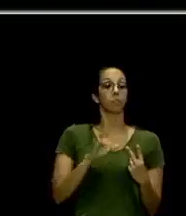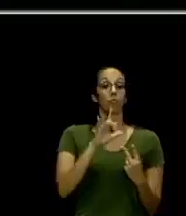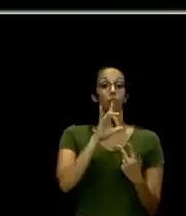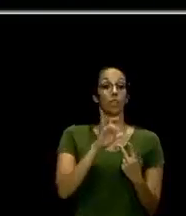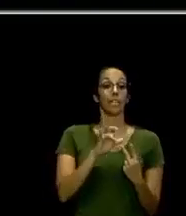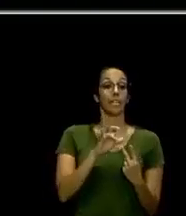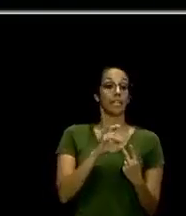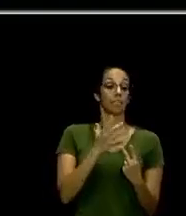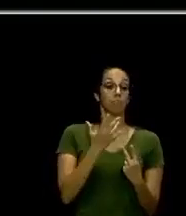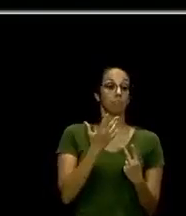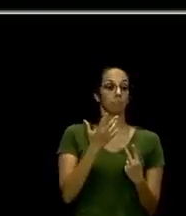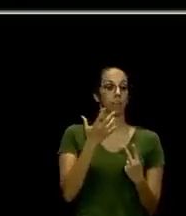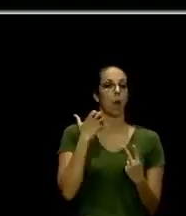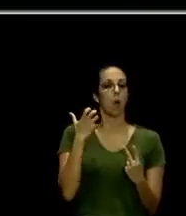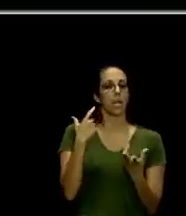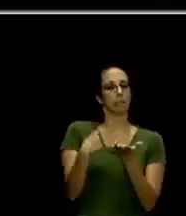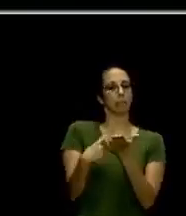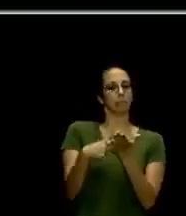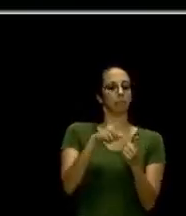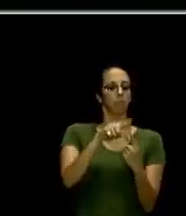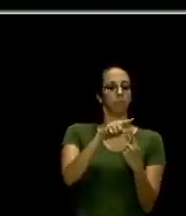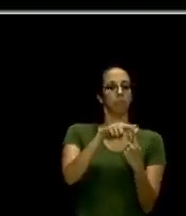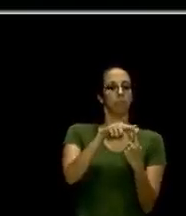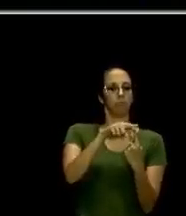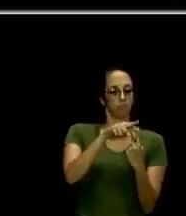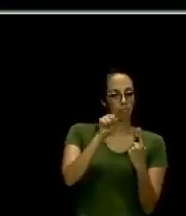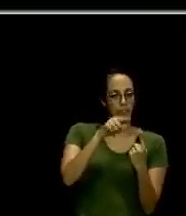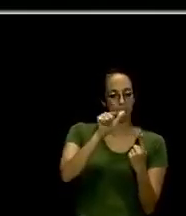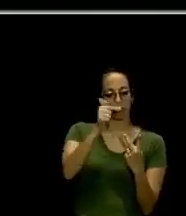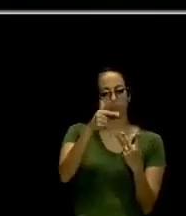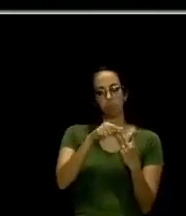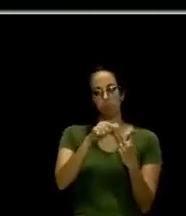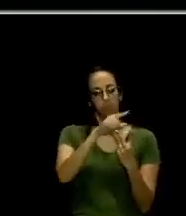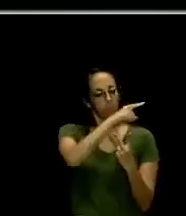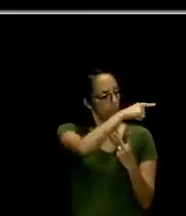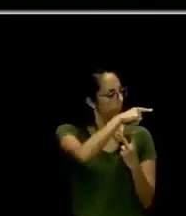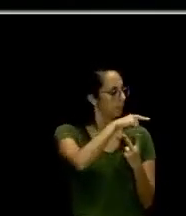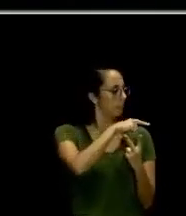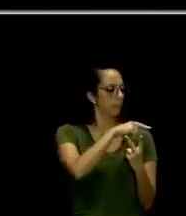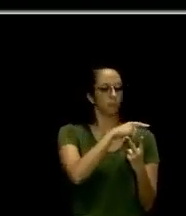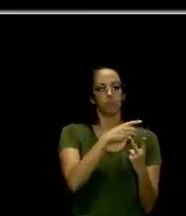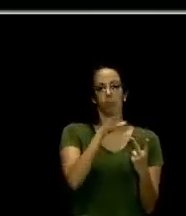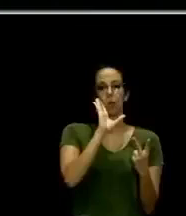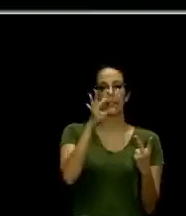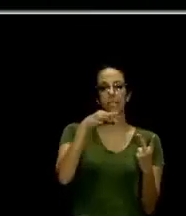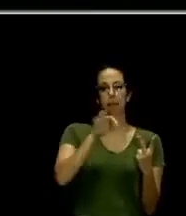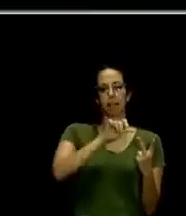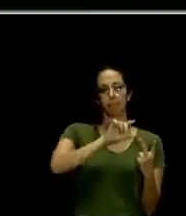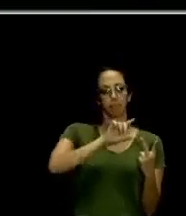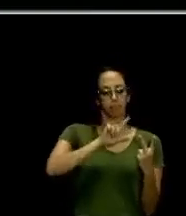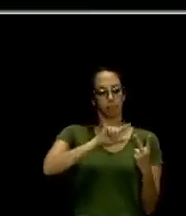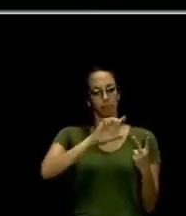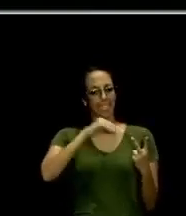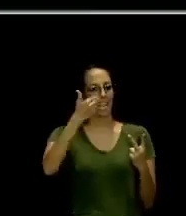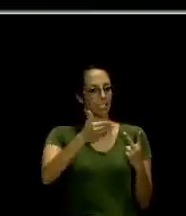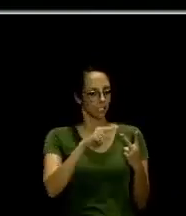to talk to you a little bit about the first one, and then I'll let Senator Galvano talk to you about the other one.